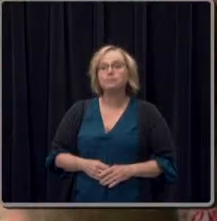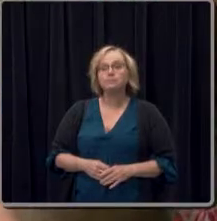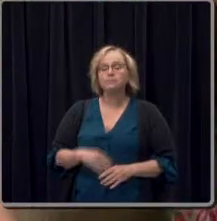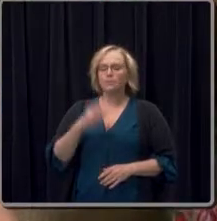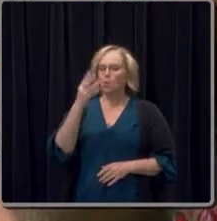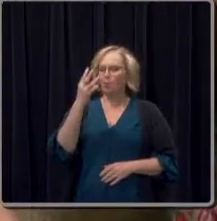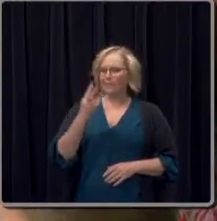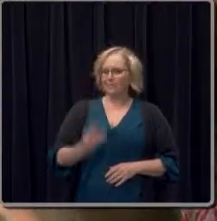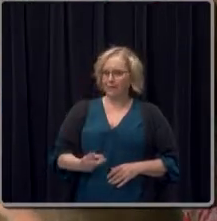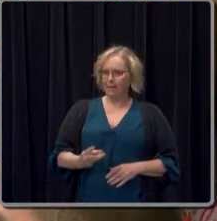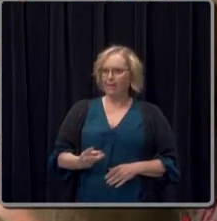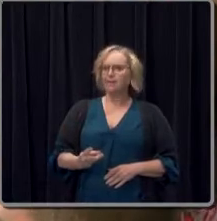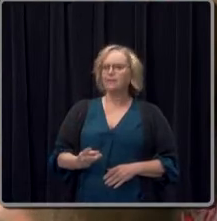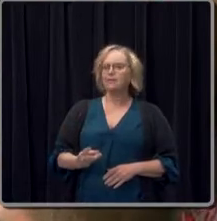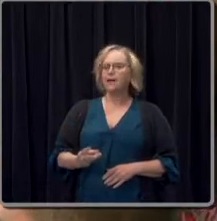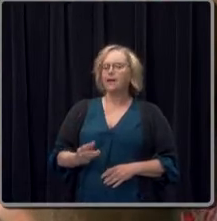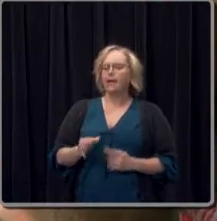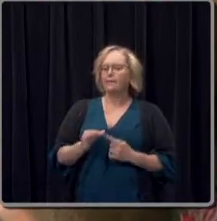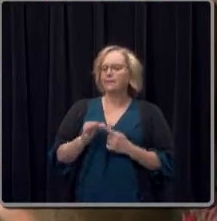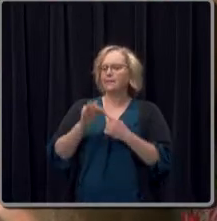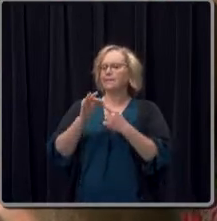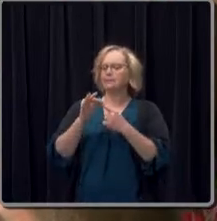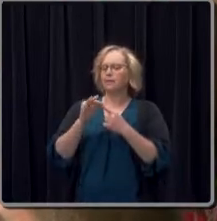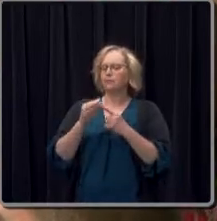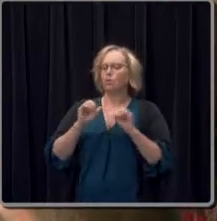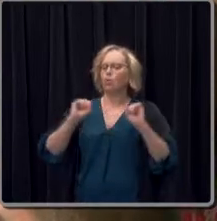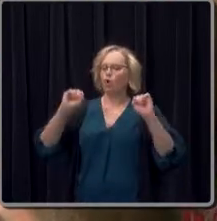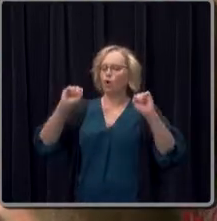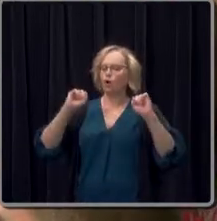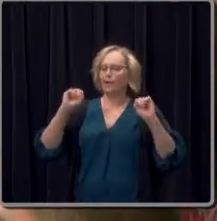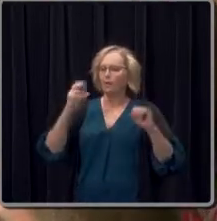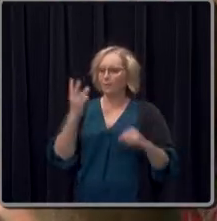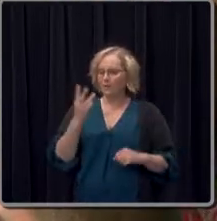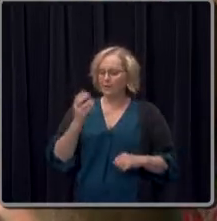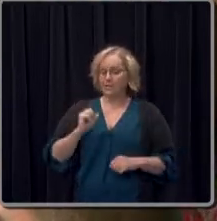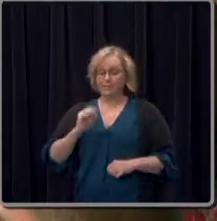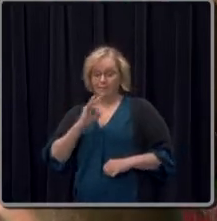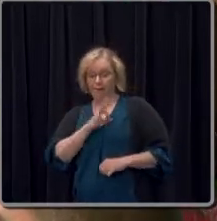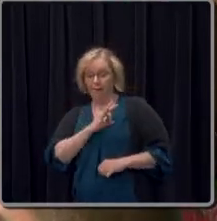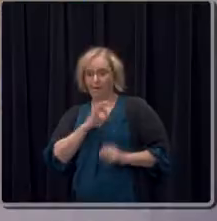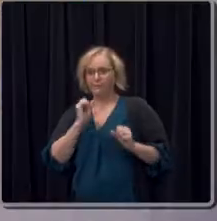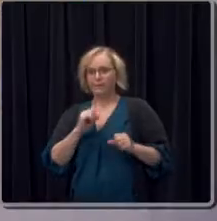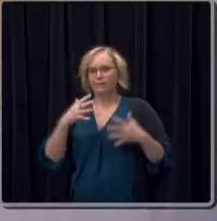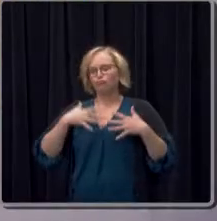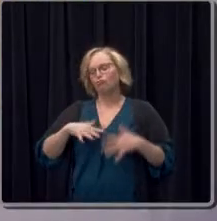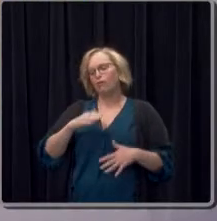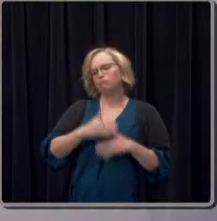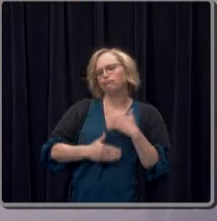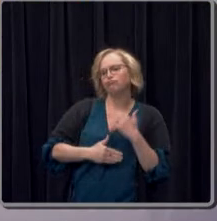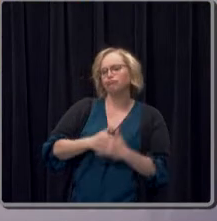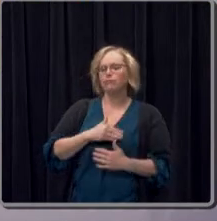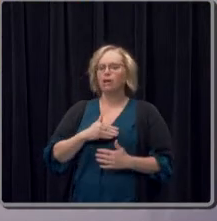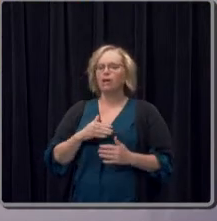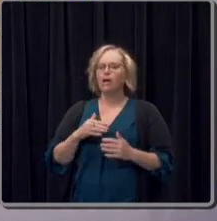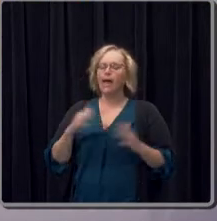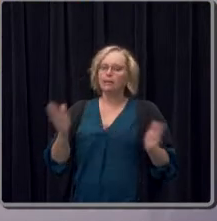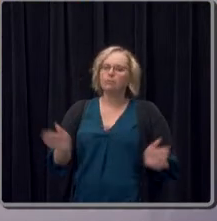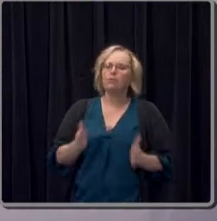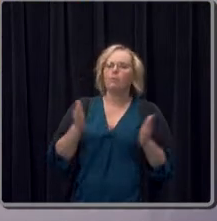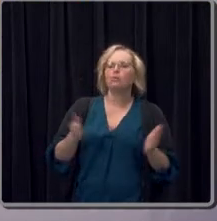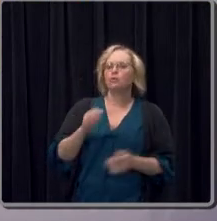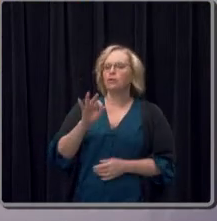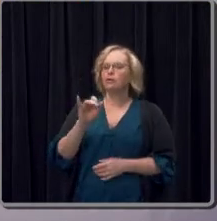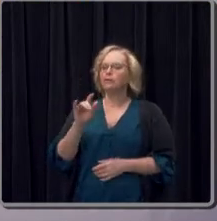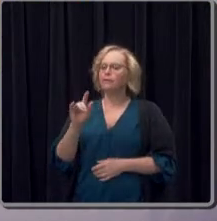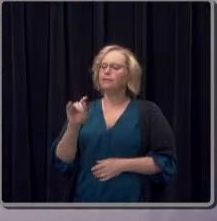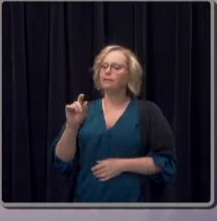On Wednesdays, we feature Workout Wednesday, and so staff members can dress down, and it's a promotion of fitness in the